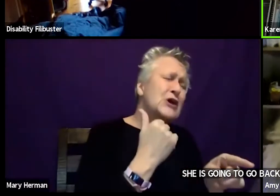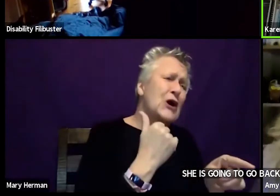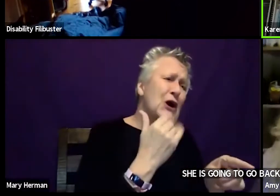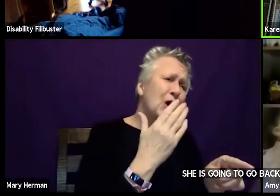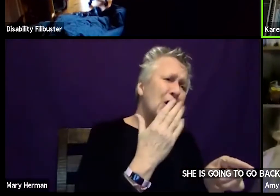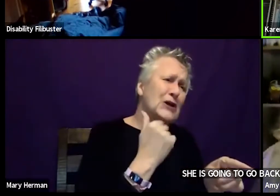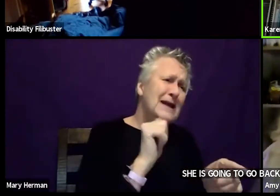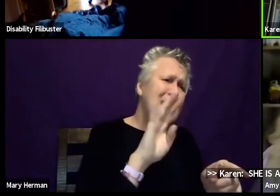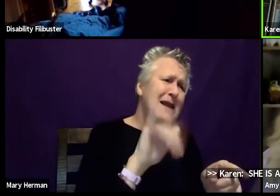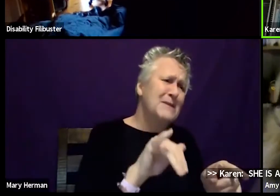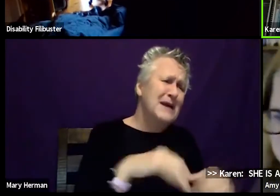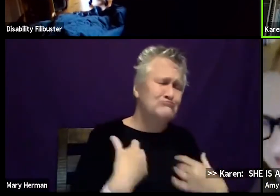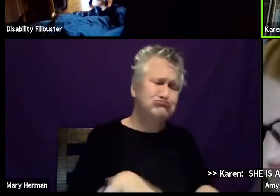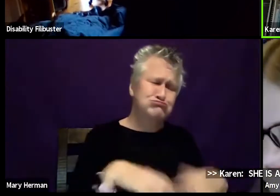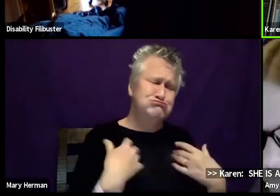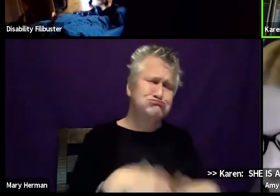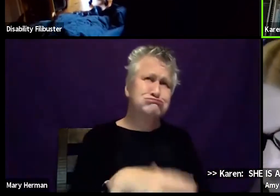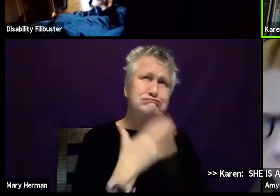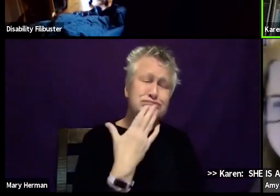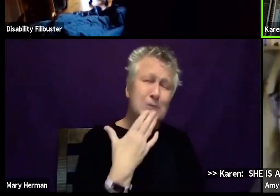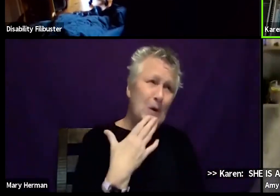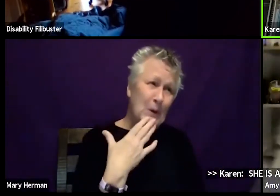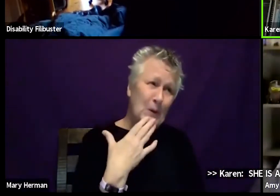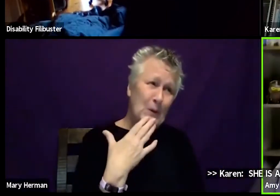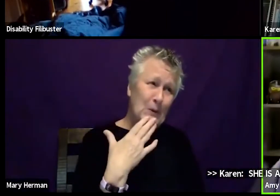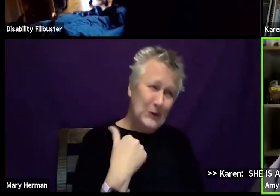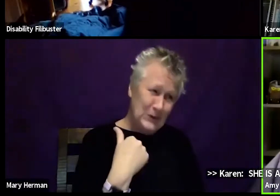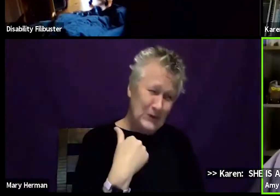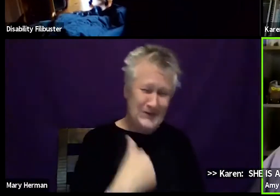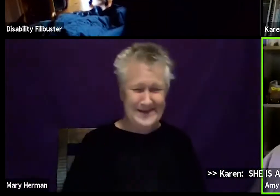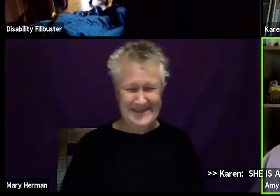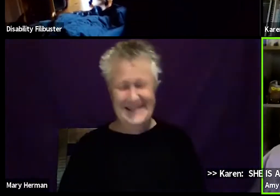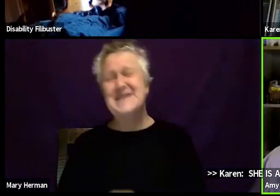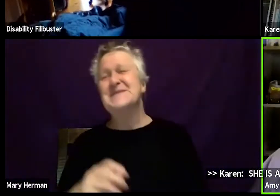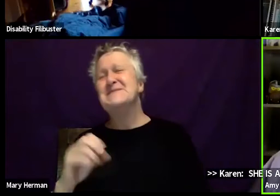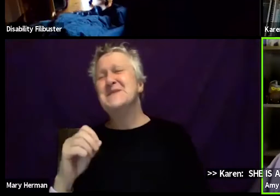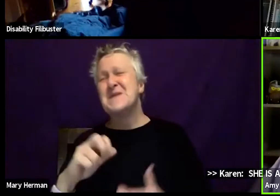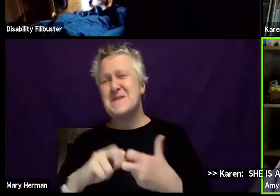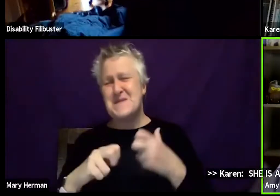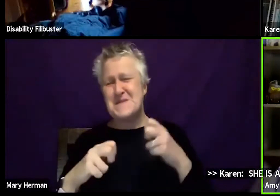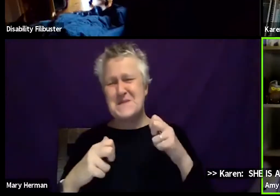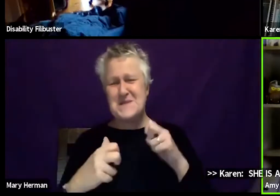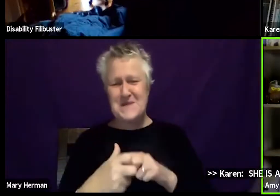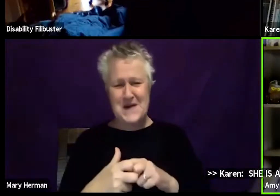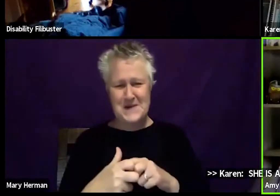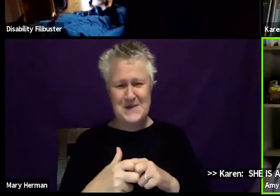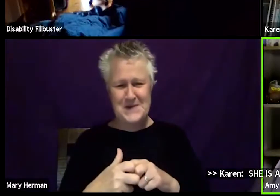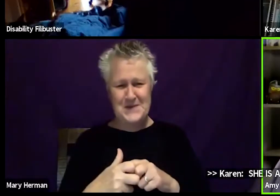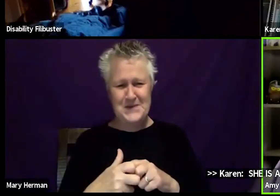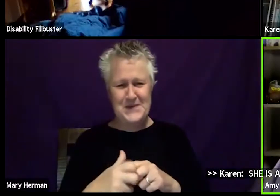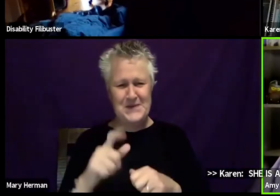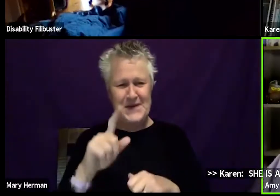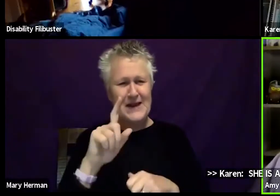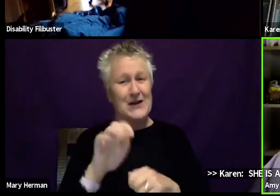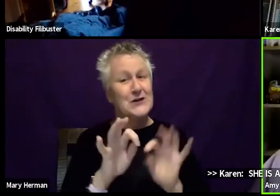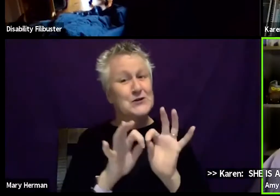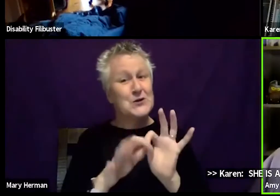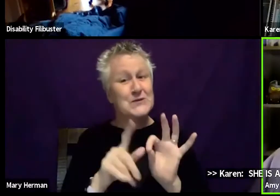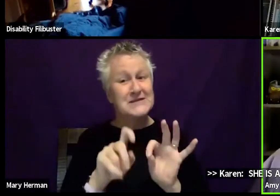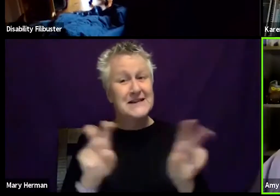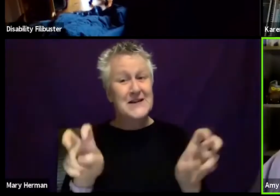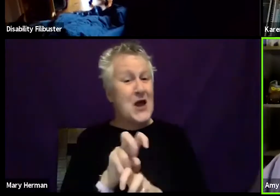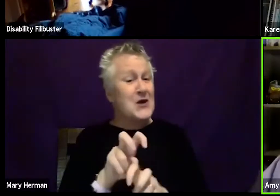Amy. Oh my gosh, she's so cute. No problem. Do our interpreters need to swap or anything? I can stop waffling